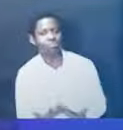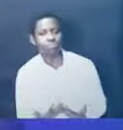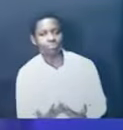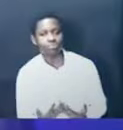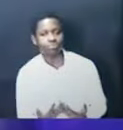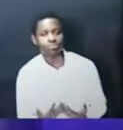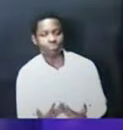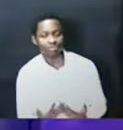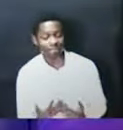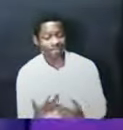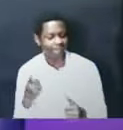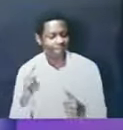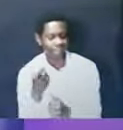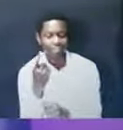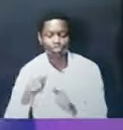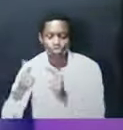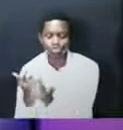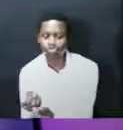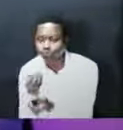Initially, it was to them.